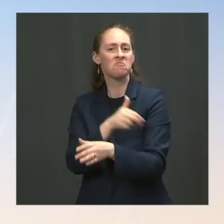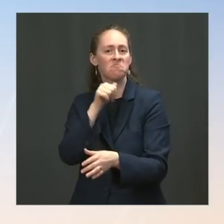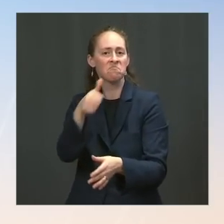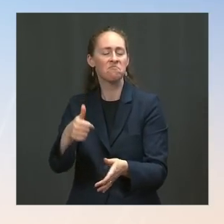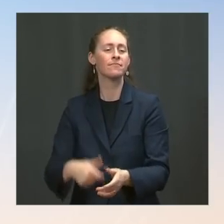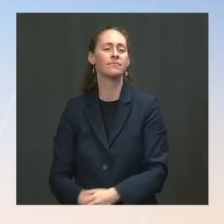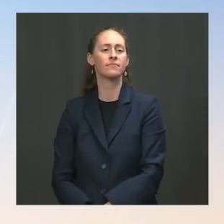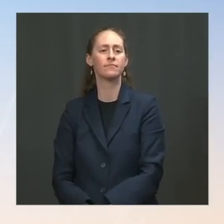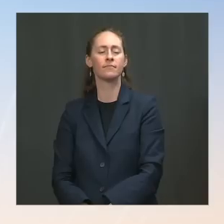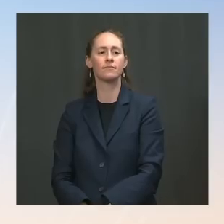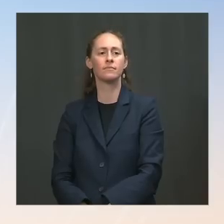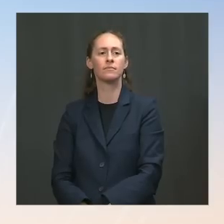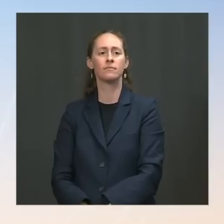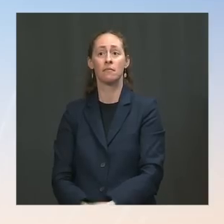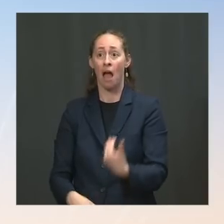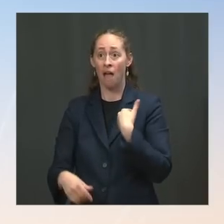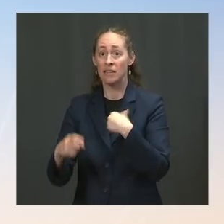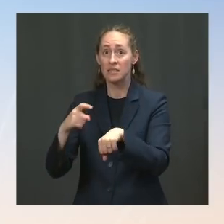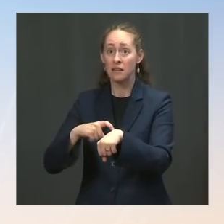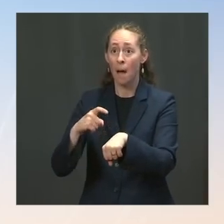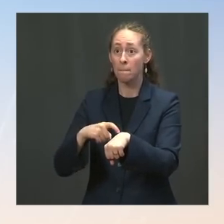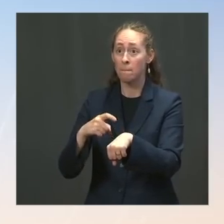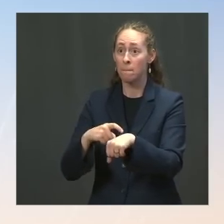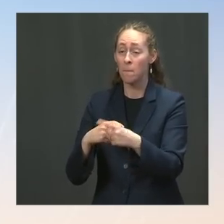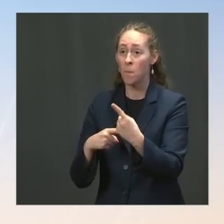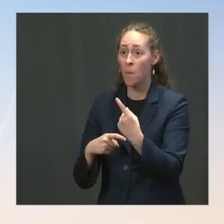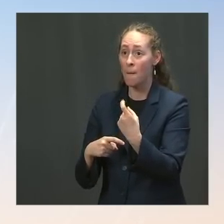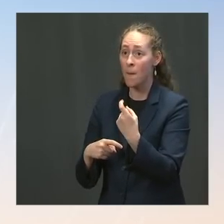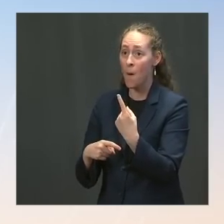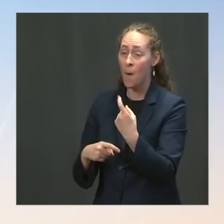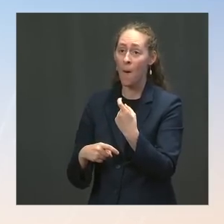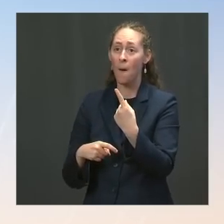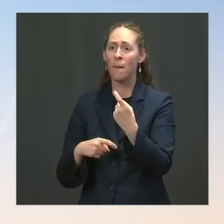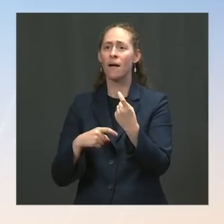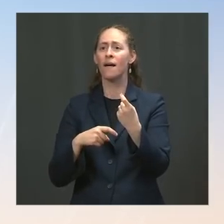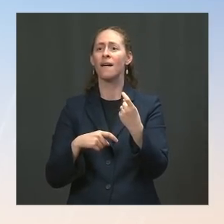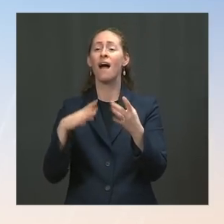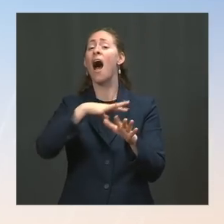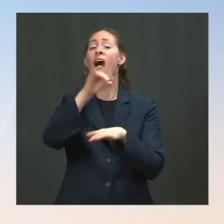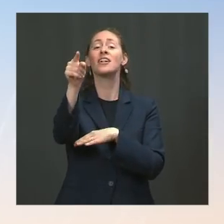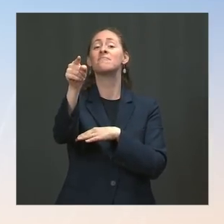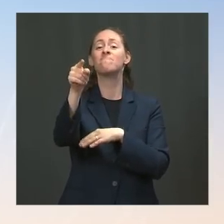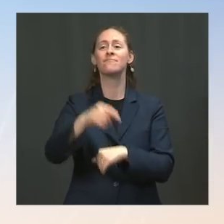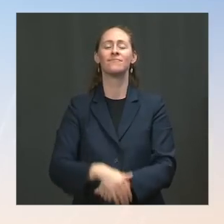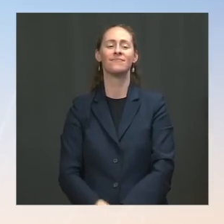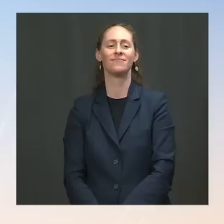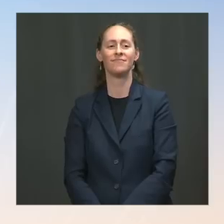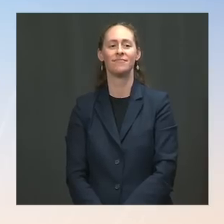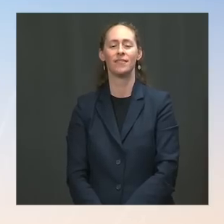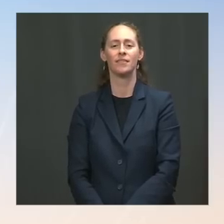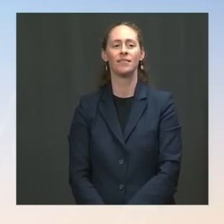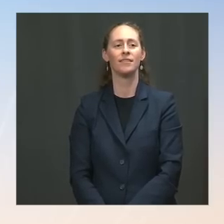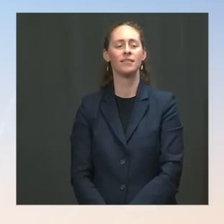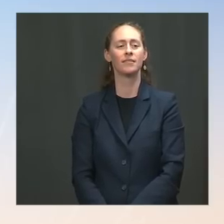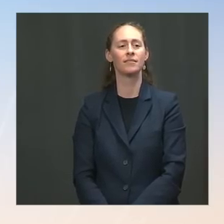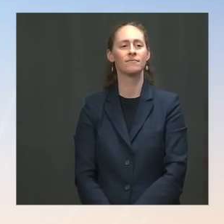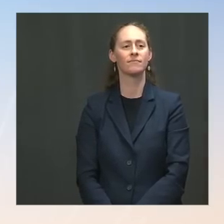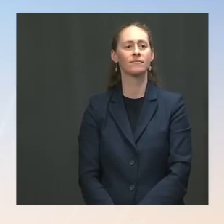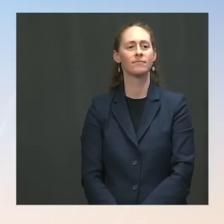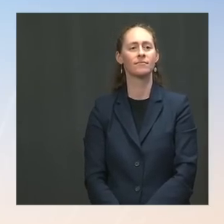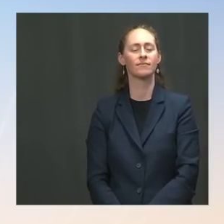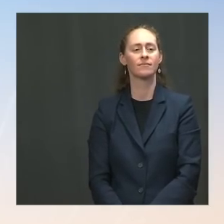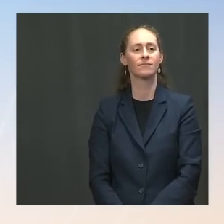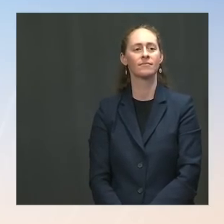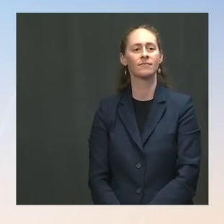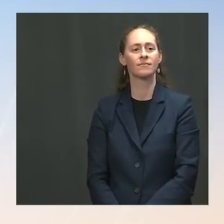Do you have time for one more? Sure. Okay, why don't we go to you in the back? Oh, hello, Nadia, go ahead. Thank you, Jen. Is the White House worried